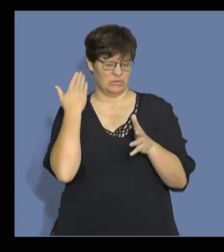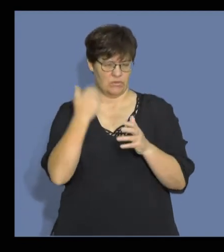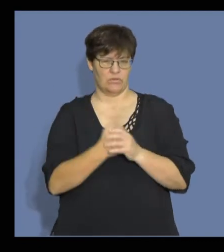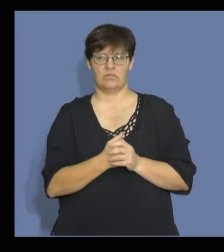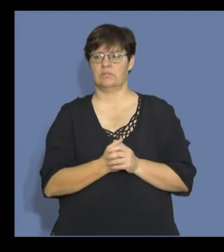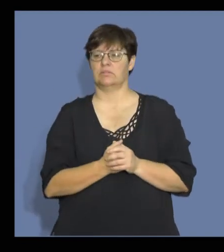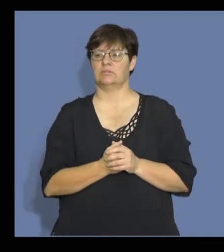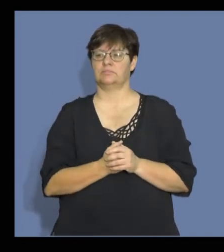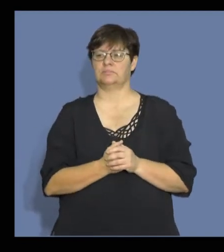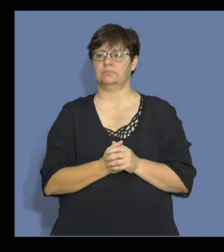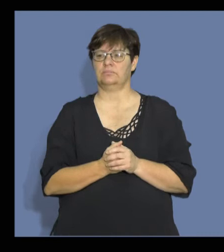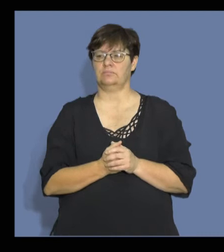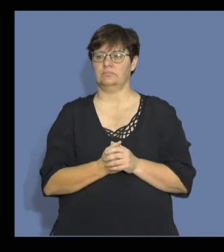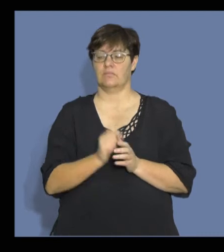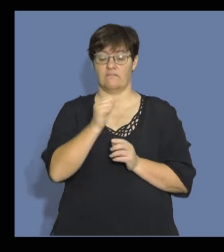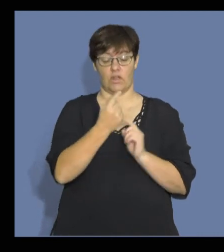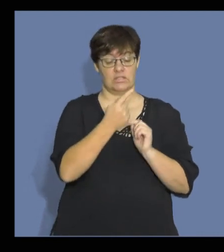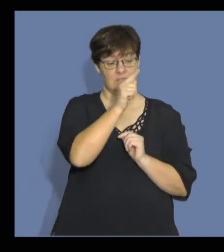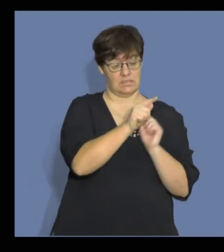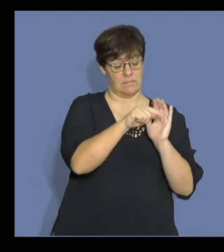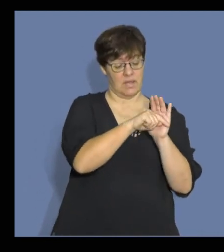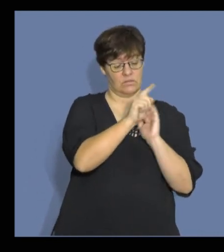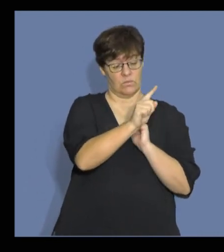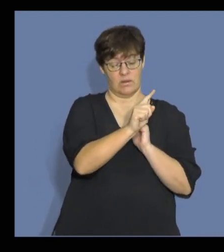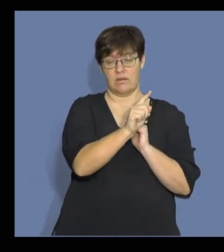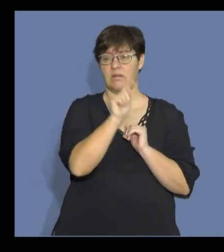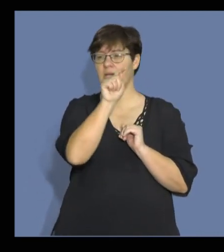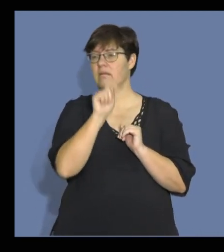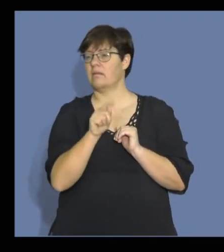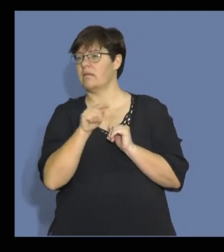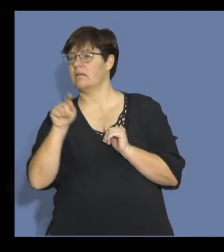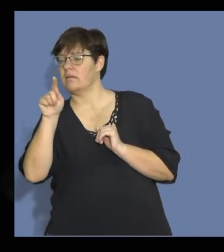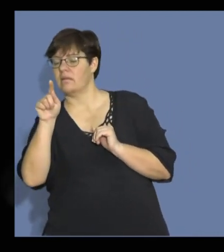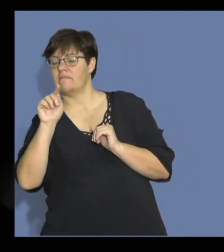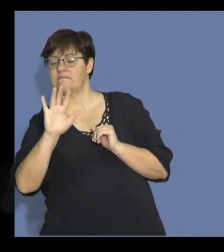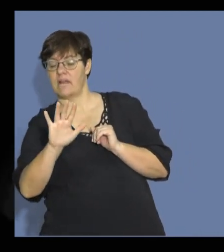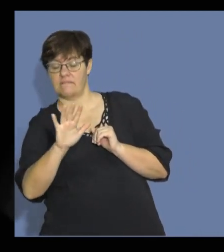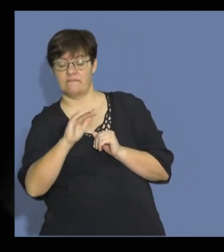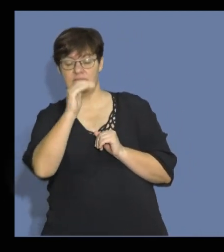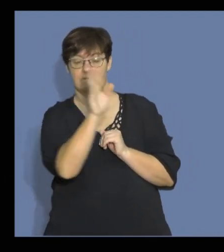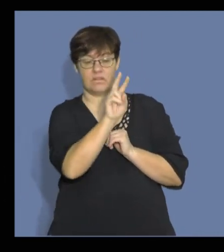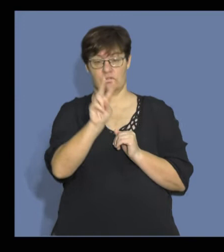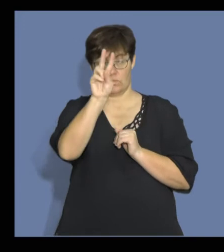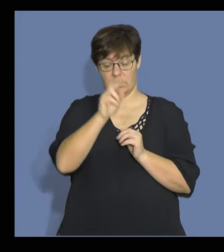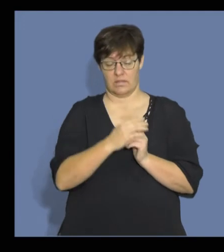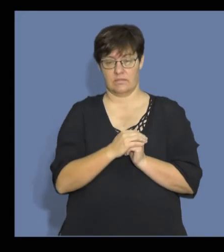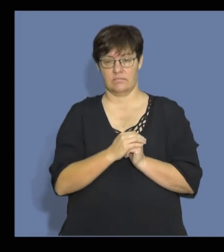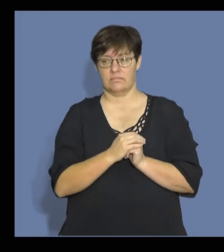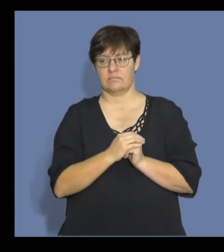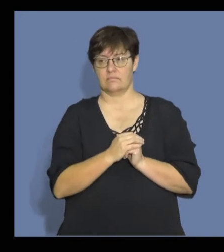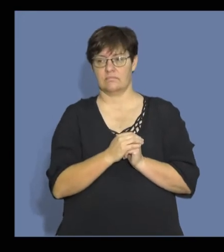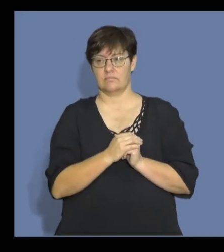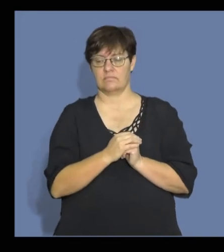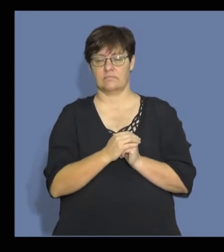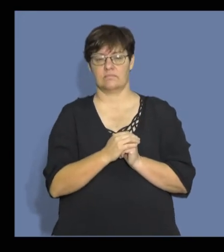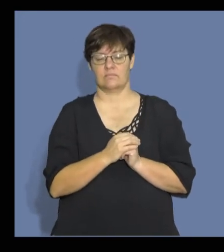is going to be the first x value of M minus the x value of N, in